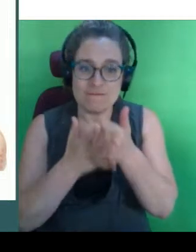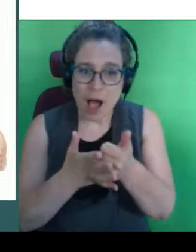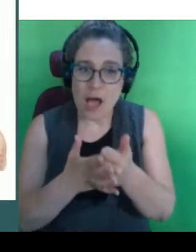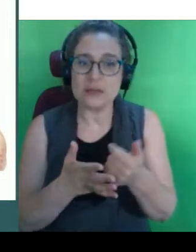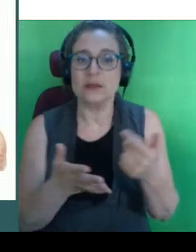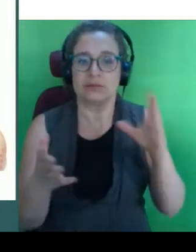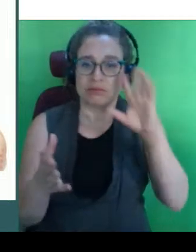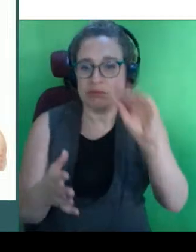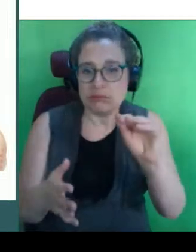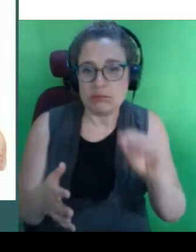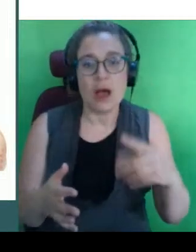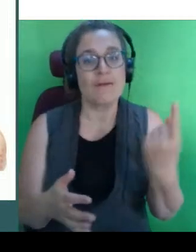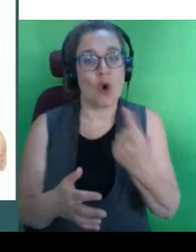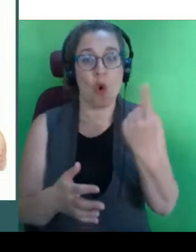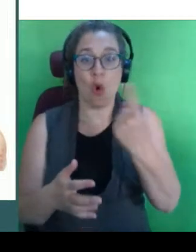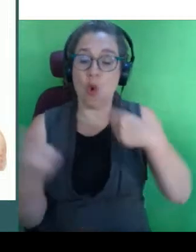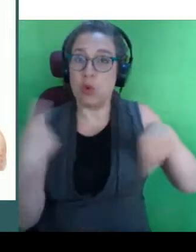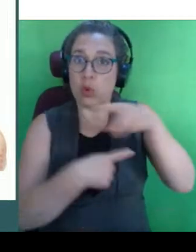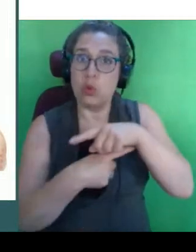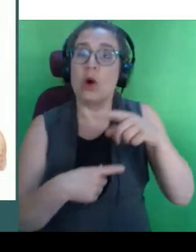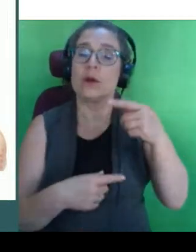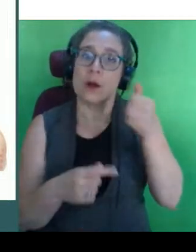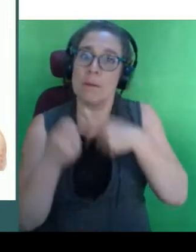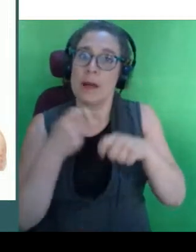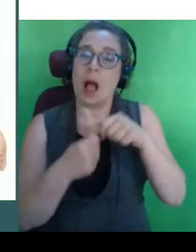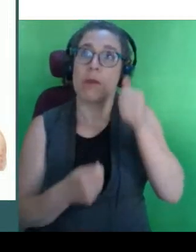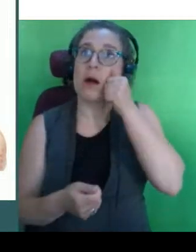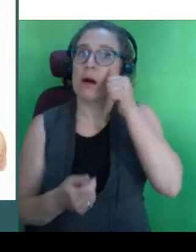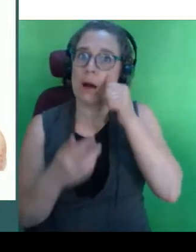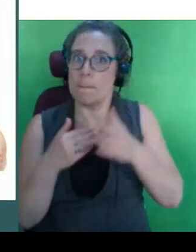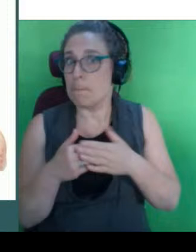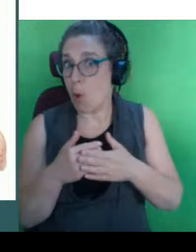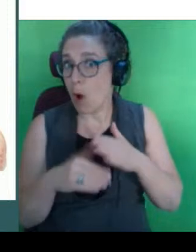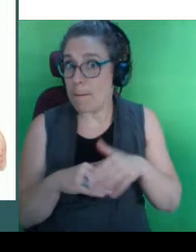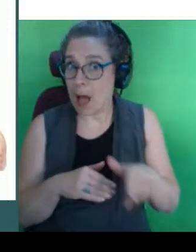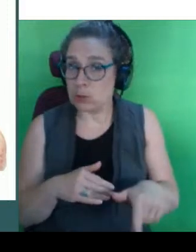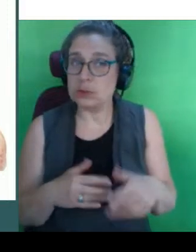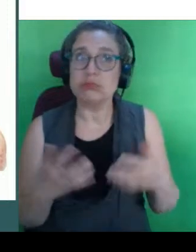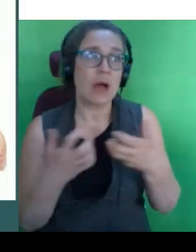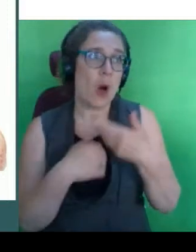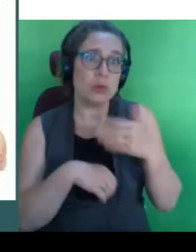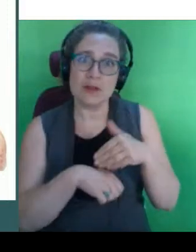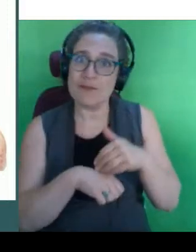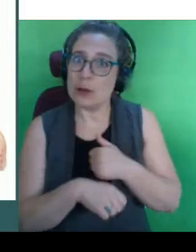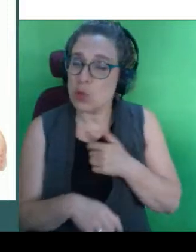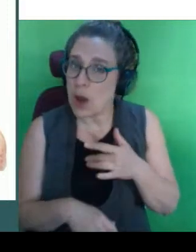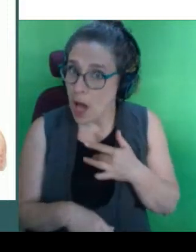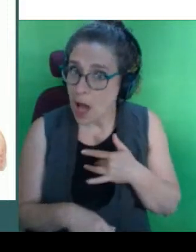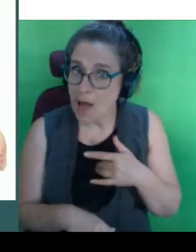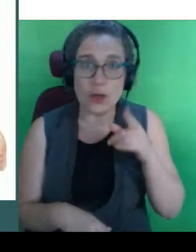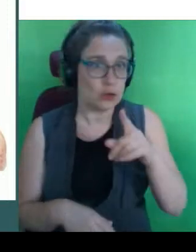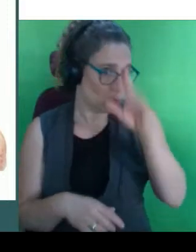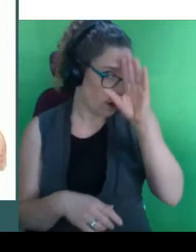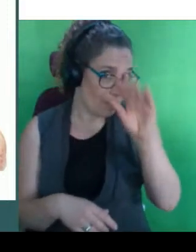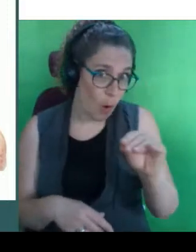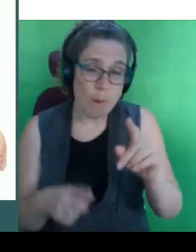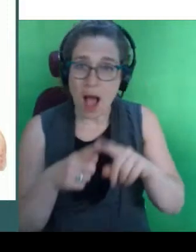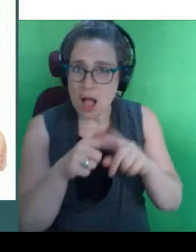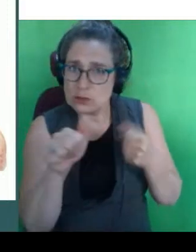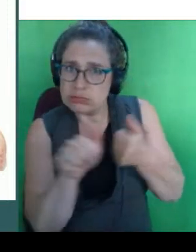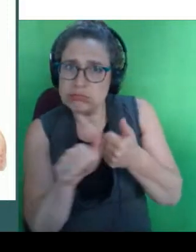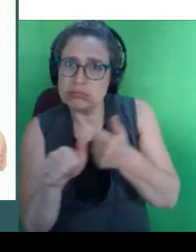the condition and its impact on quality of life, and to inform, advocate, and behalf of the allergic